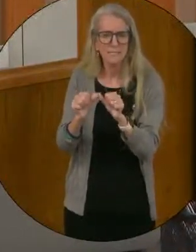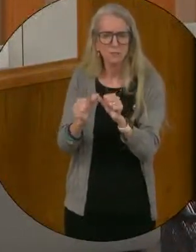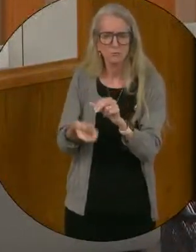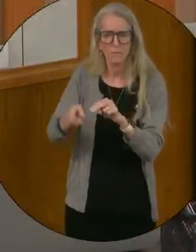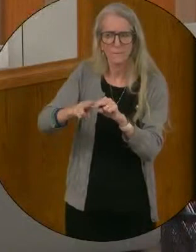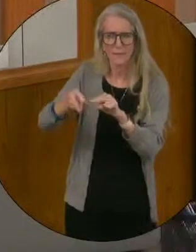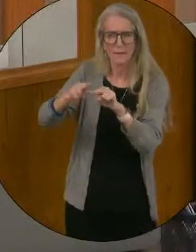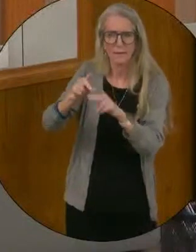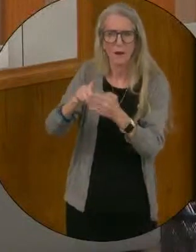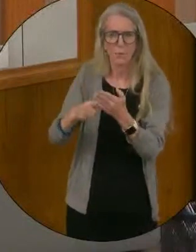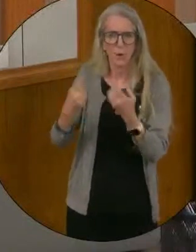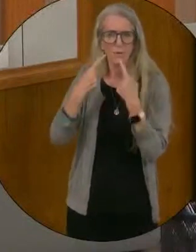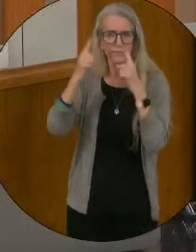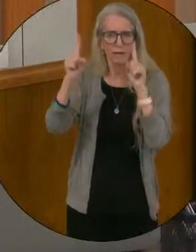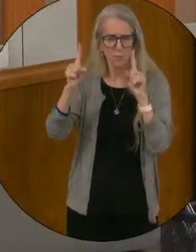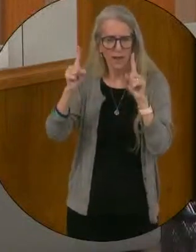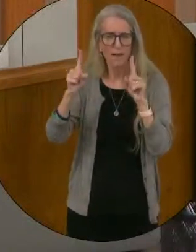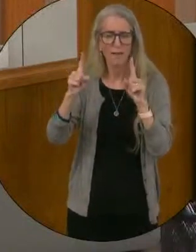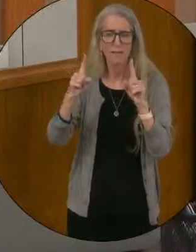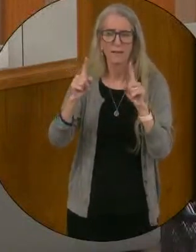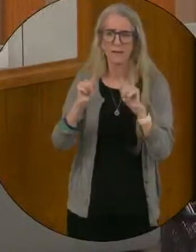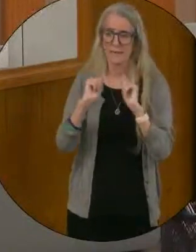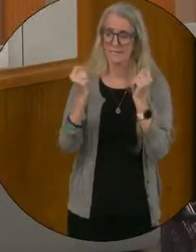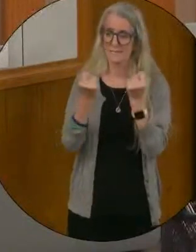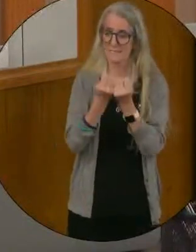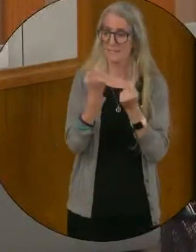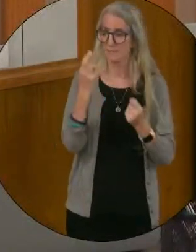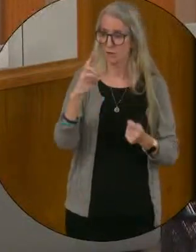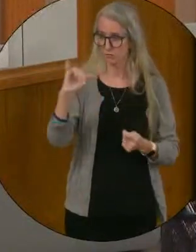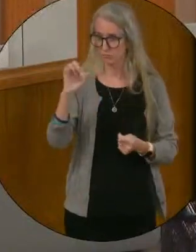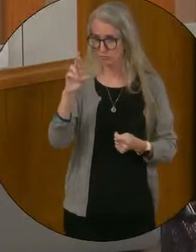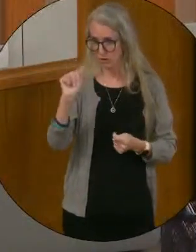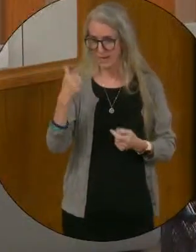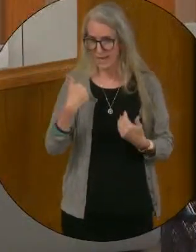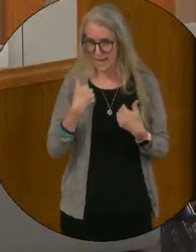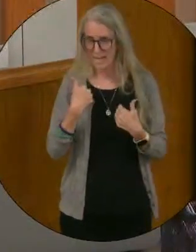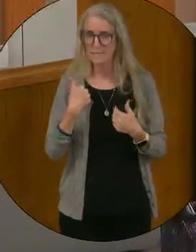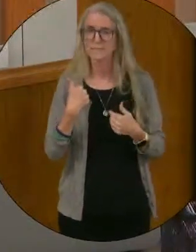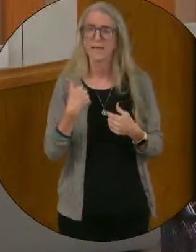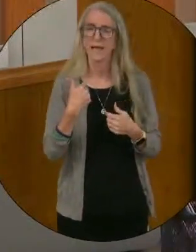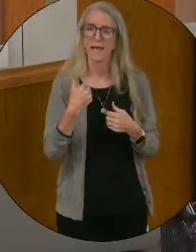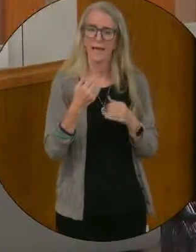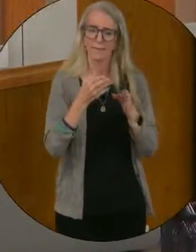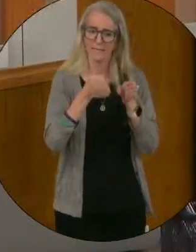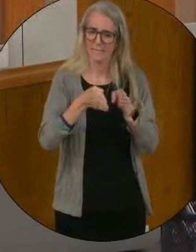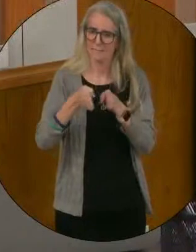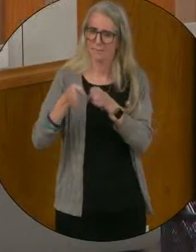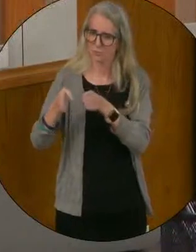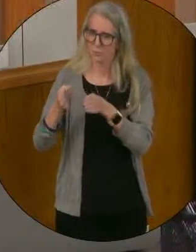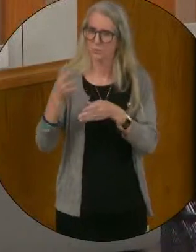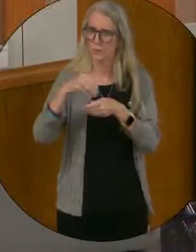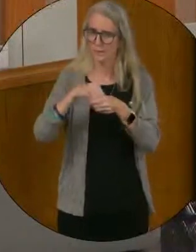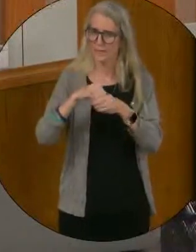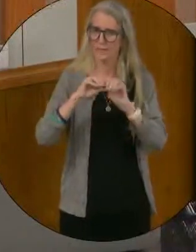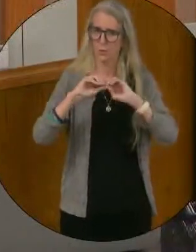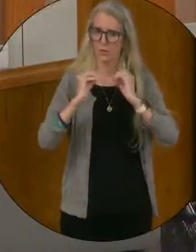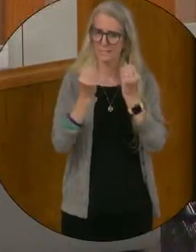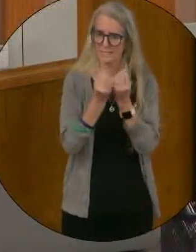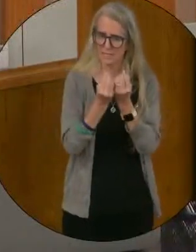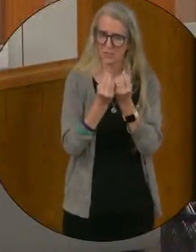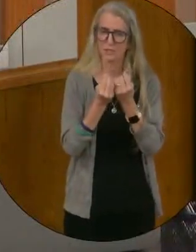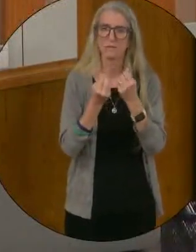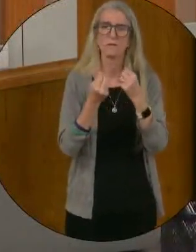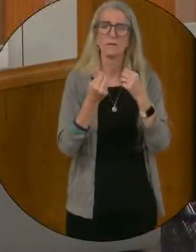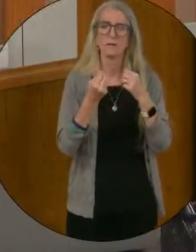well? And it sounds like this team, your team, Dr. Jara, has, and the individuals in the organization that you've hired,